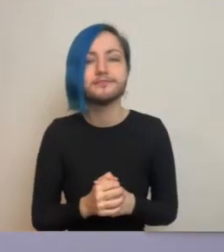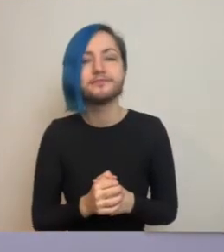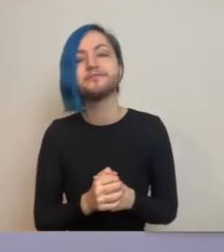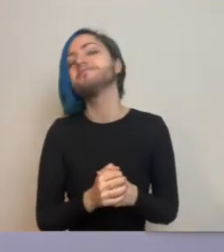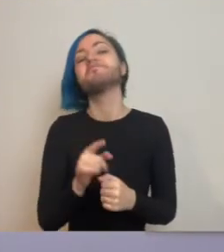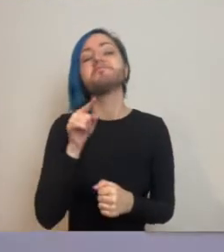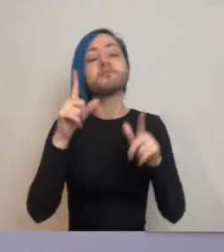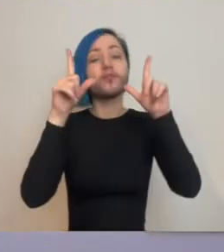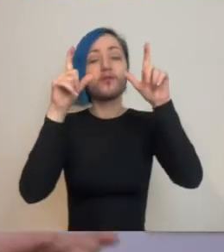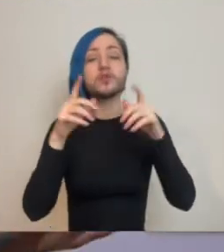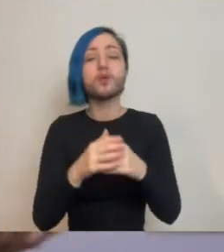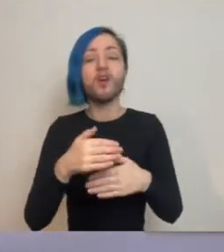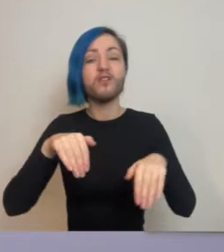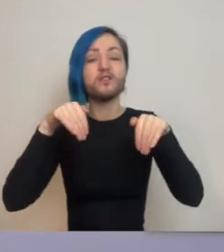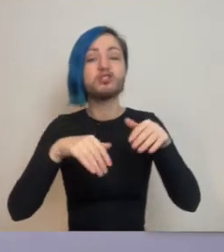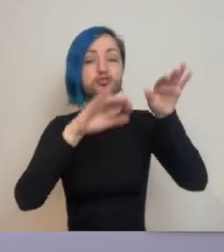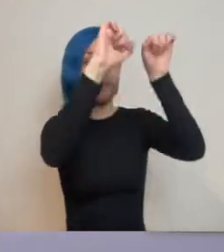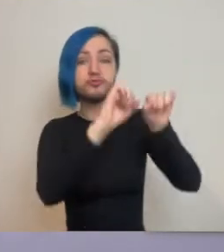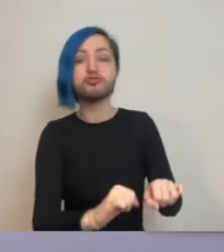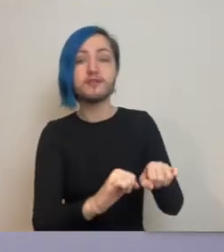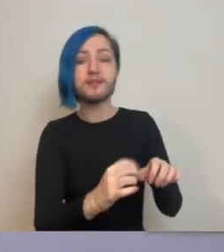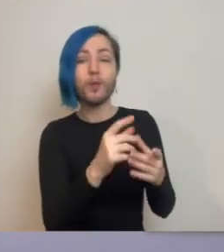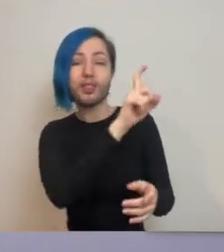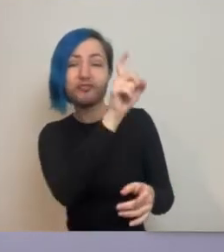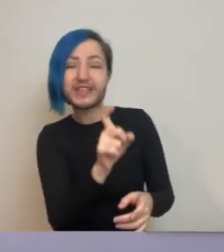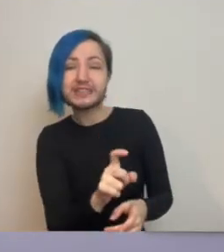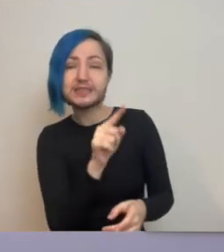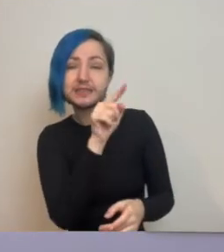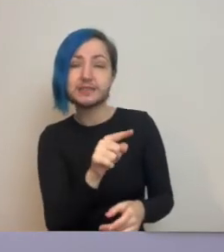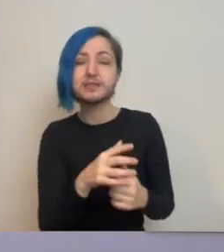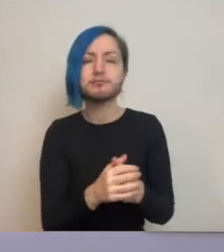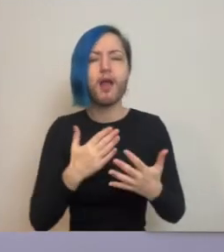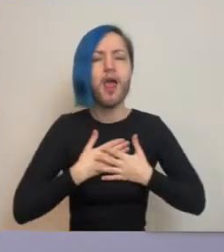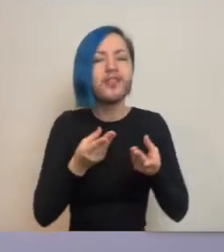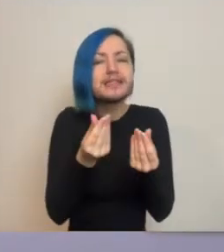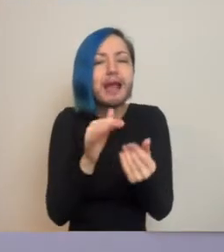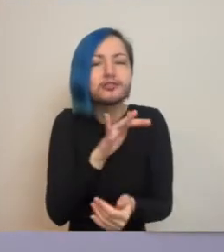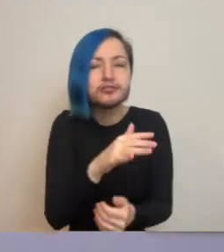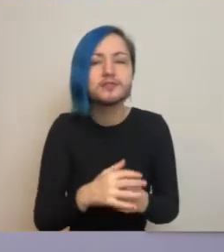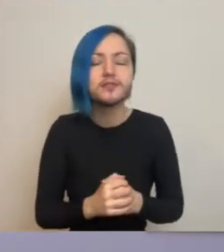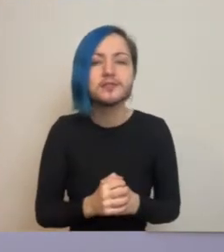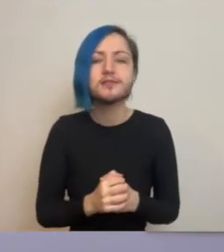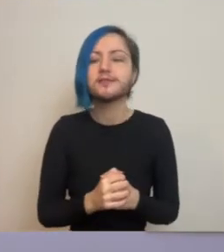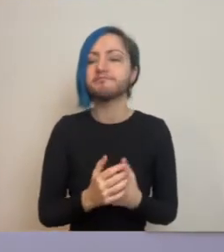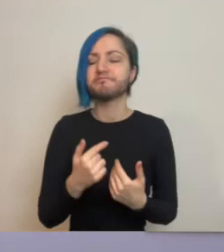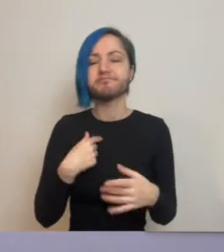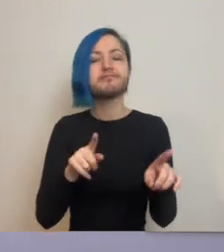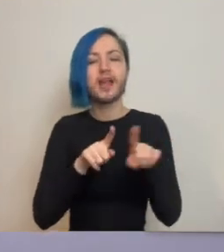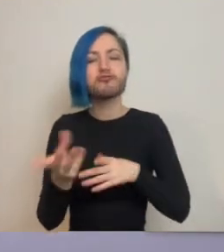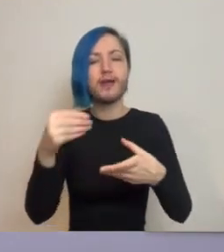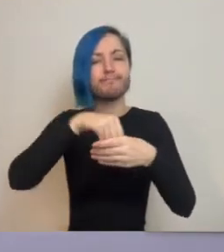So this is a photograph of a shutter on the front of a shop with some graffiti on it. I love the different textures in it, and that's something that I try to bring